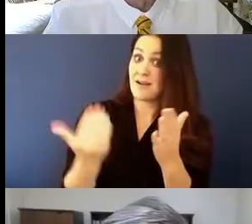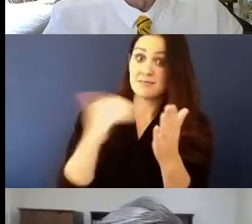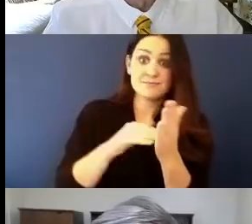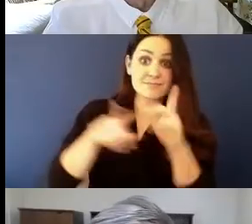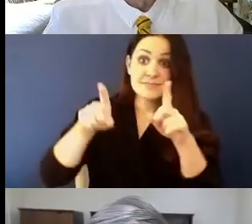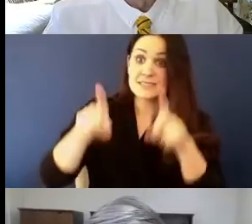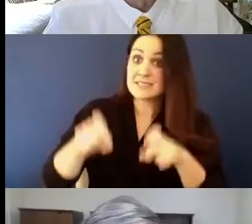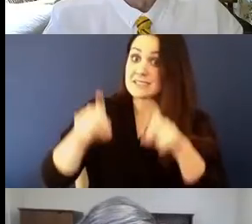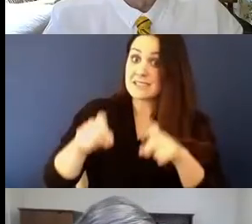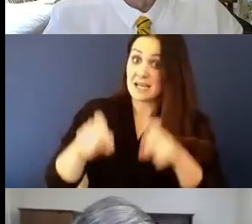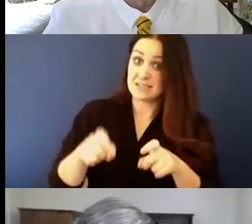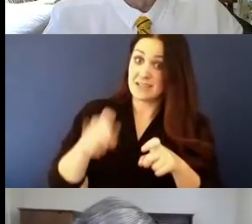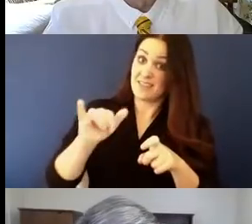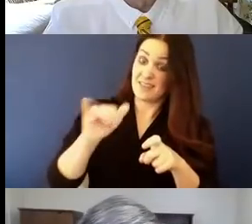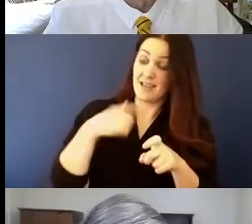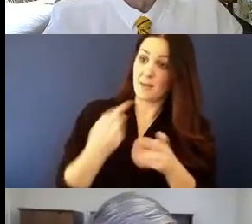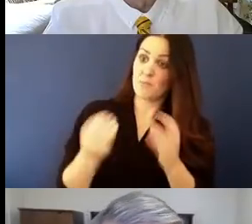on these patients.